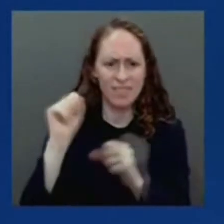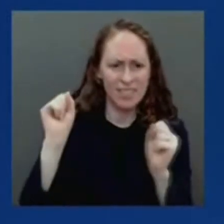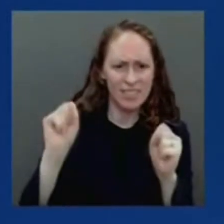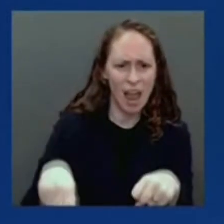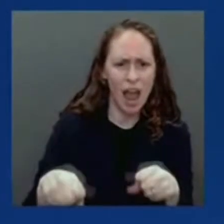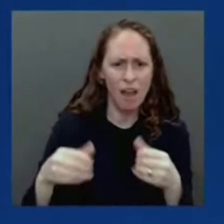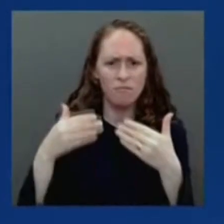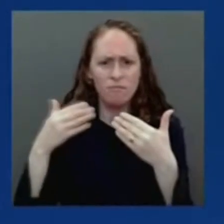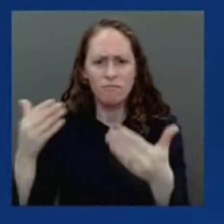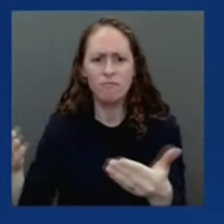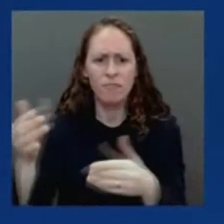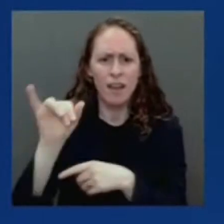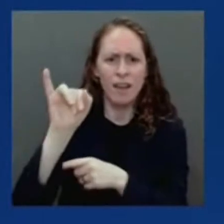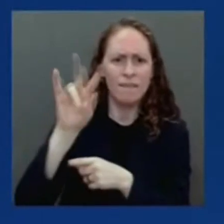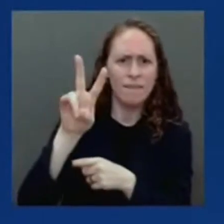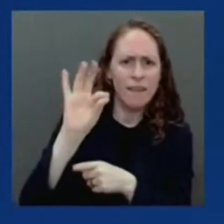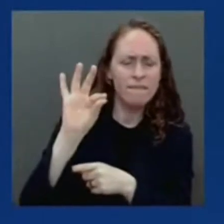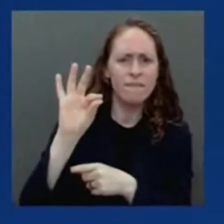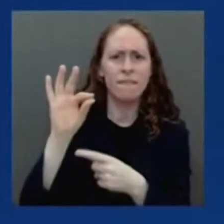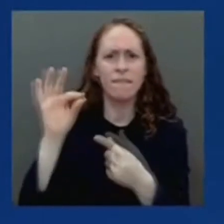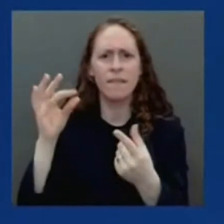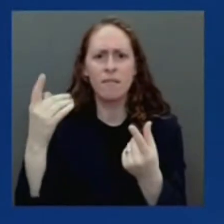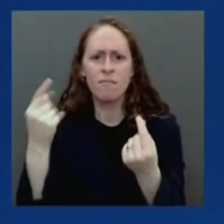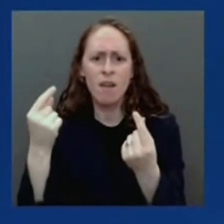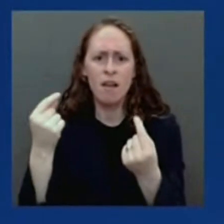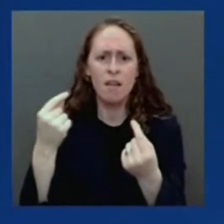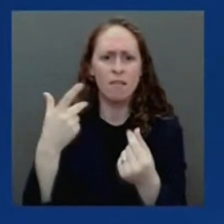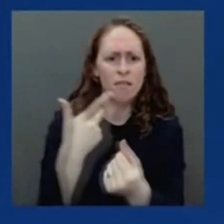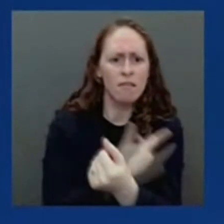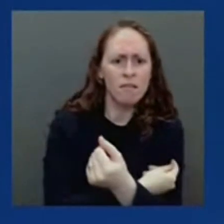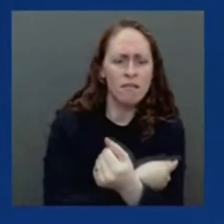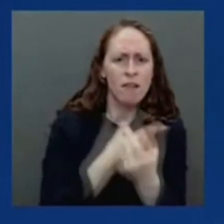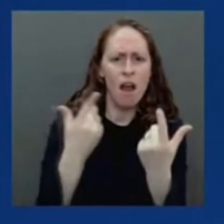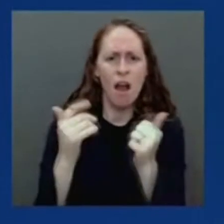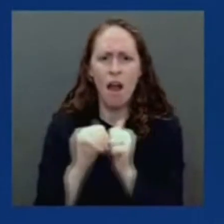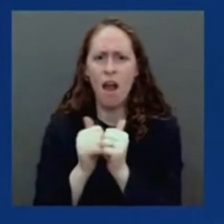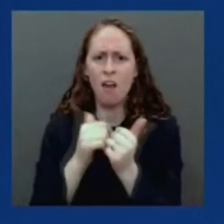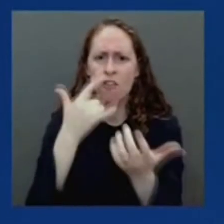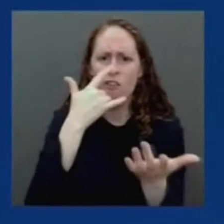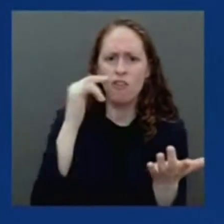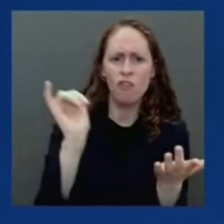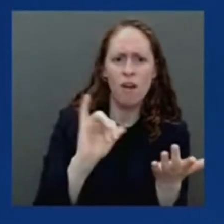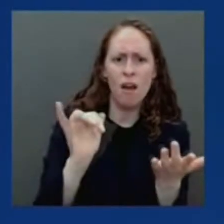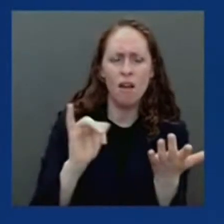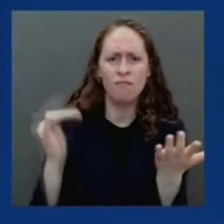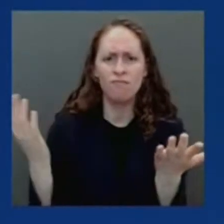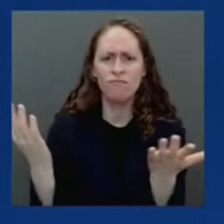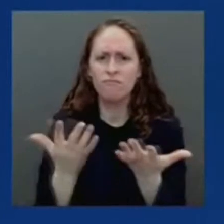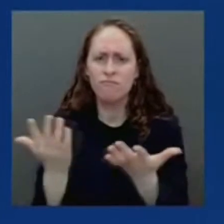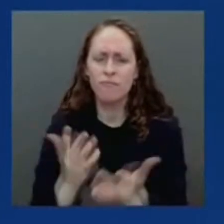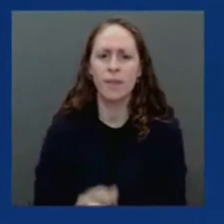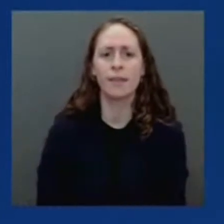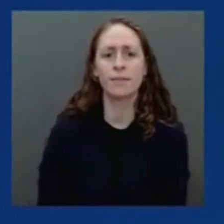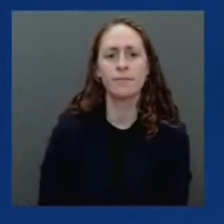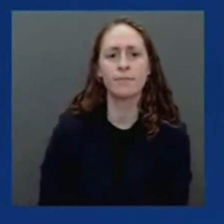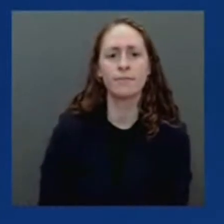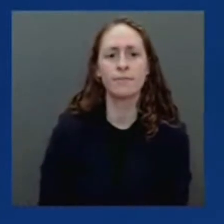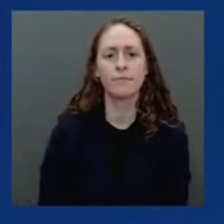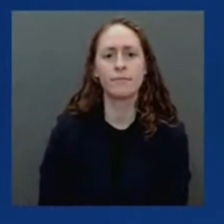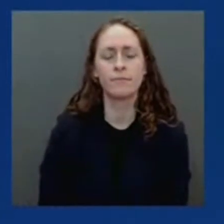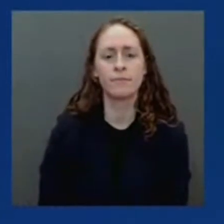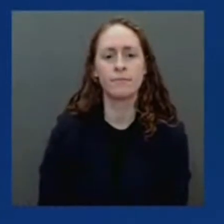to stimulate the ovary in preparation for in vitro fertilization, and similar pregnancy